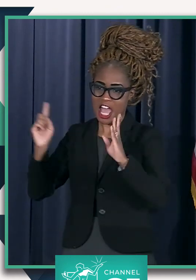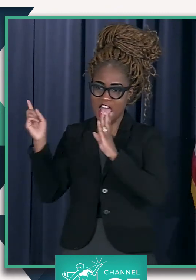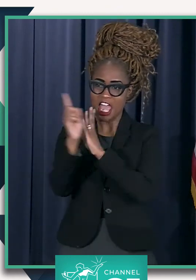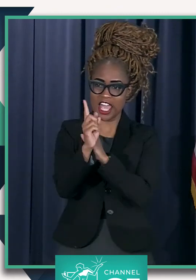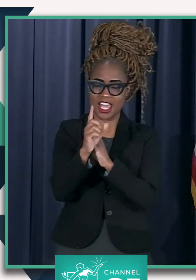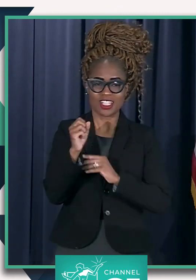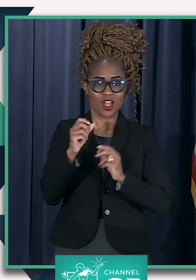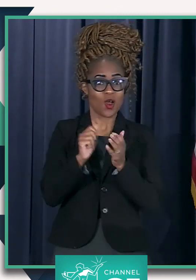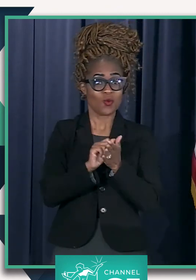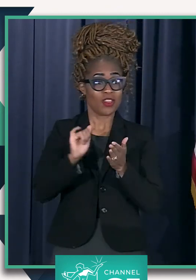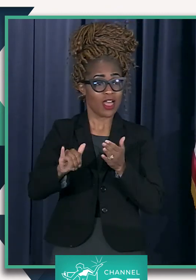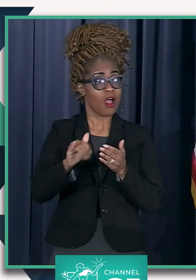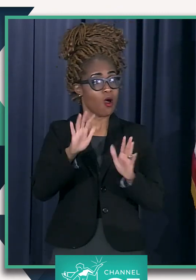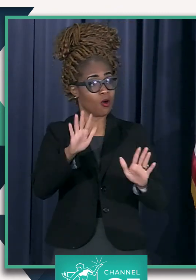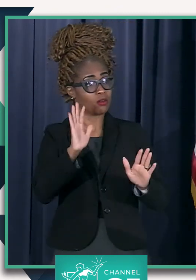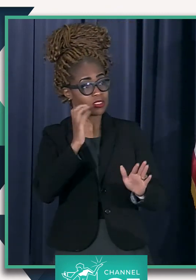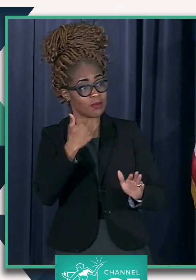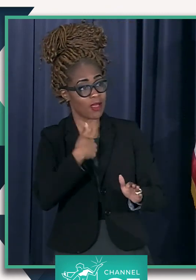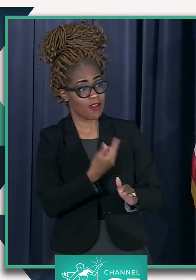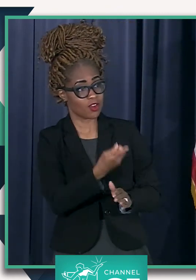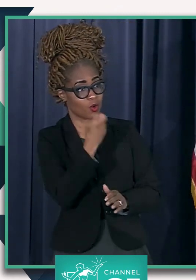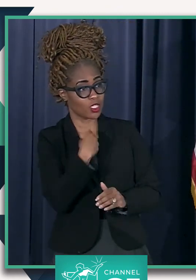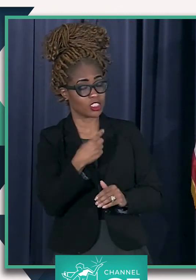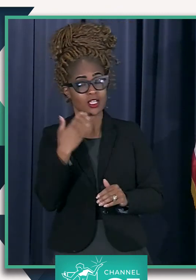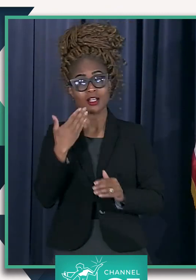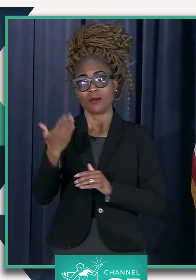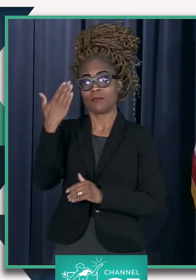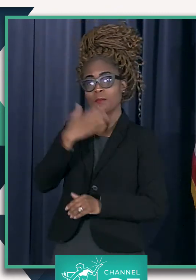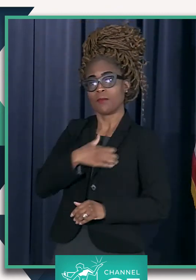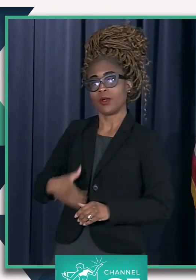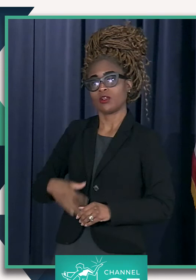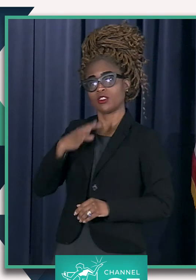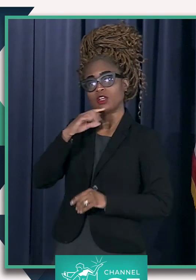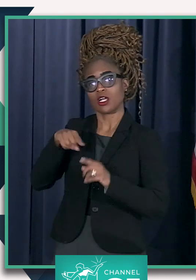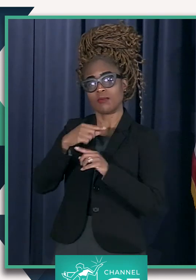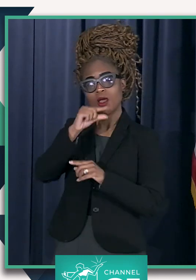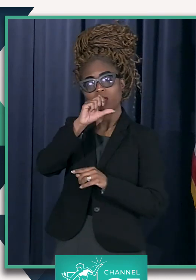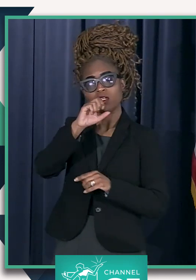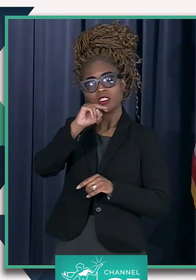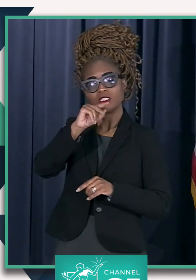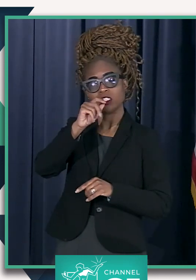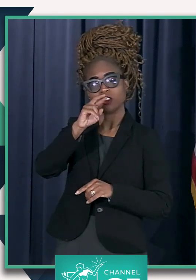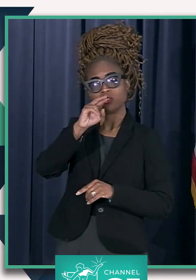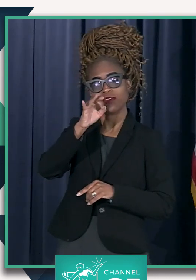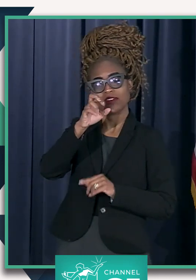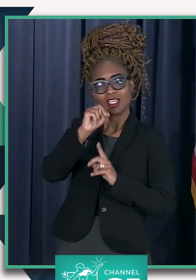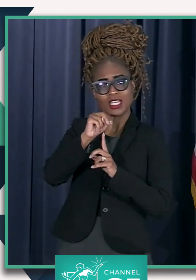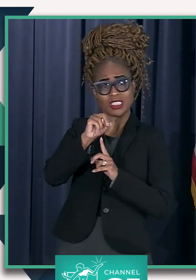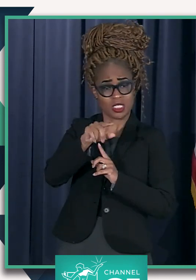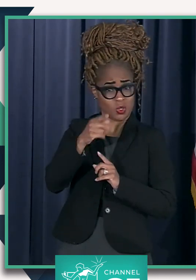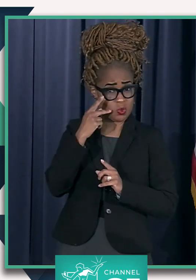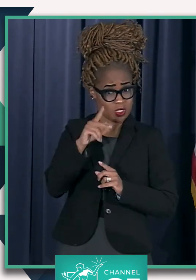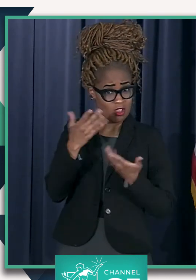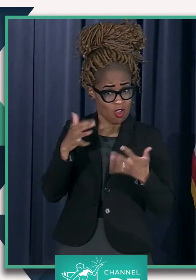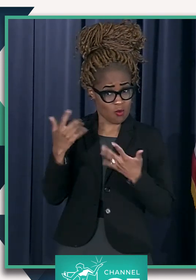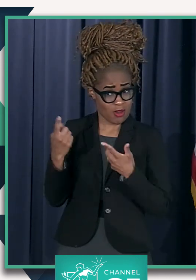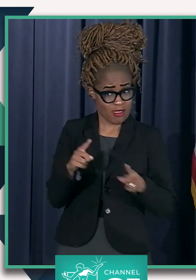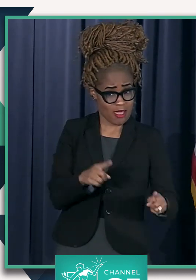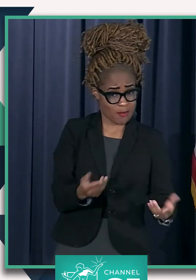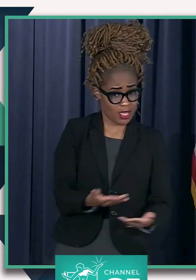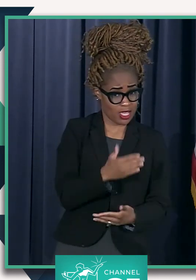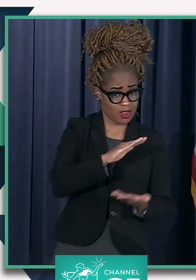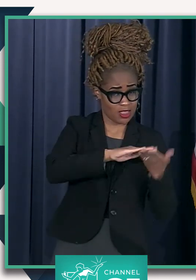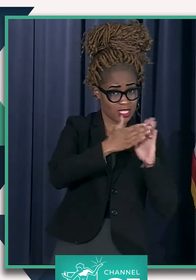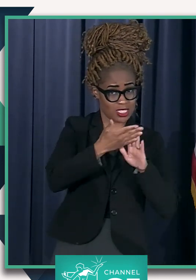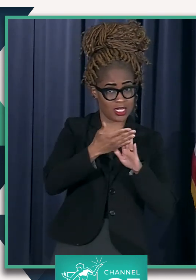like we do have a question. Good morning, Mayor. Quick question. When you talk about gentrification, do you see it happening already in the city? You know,